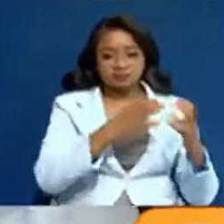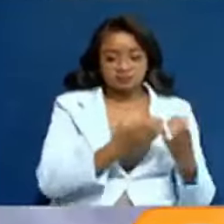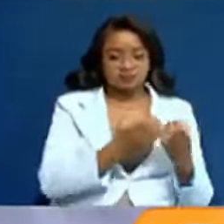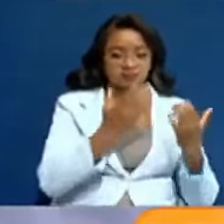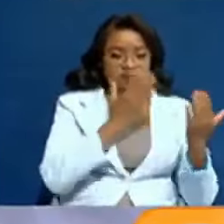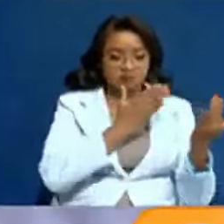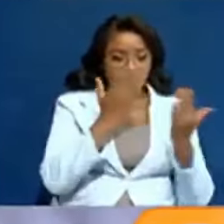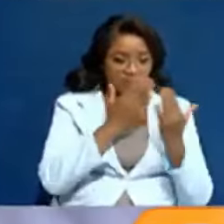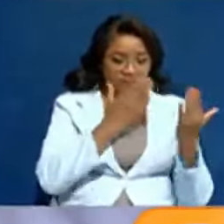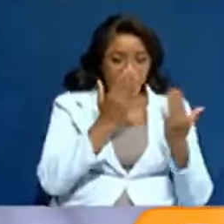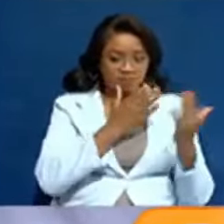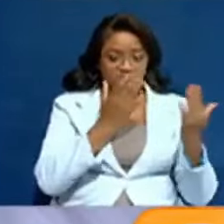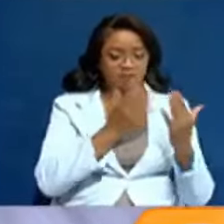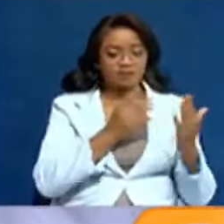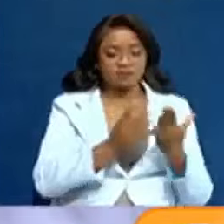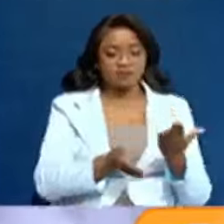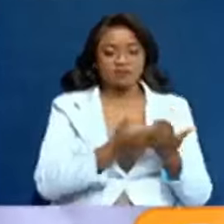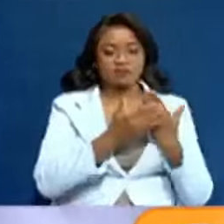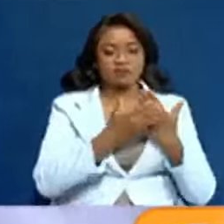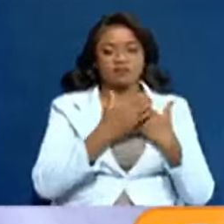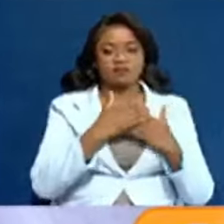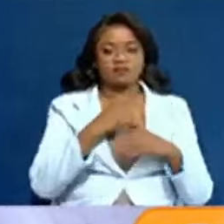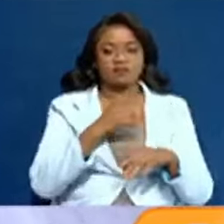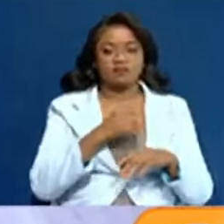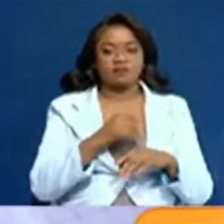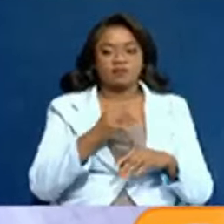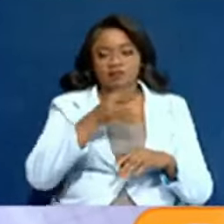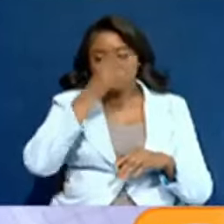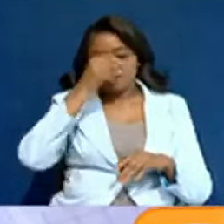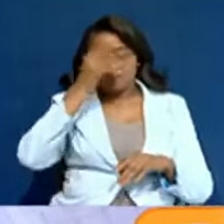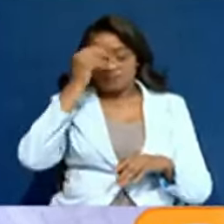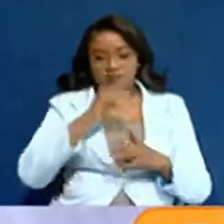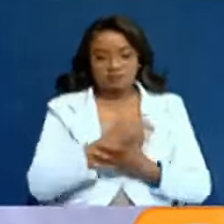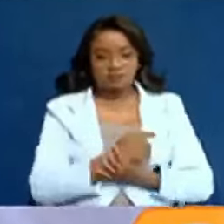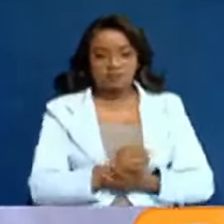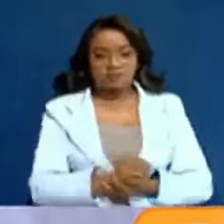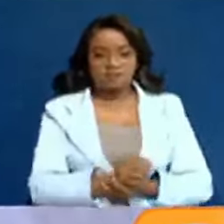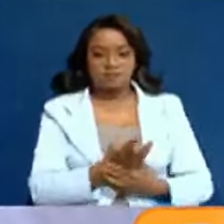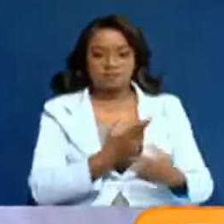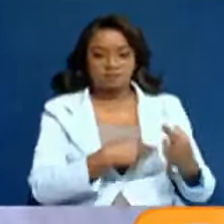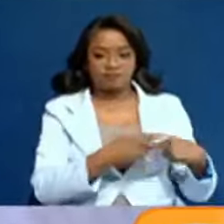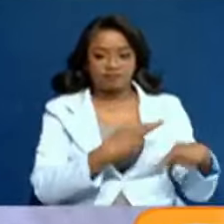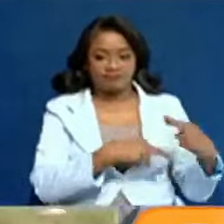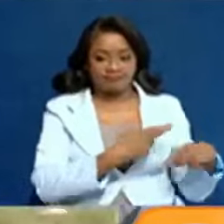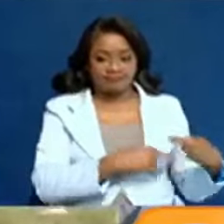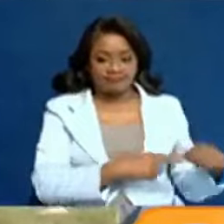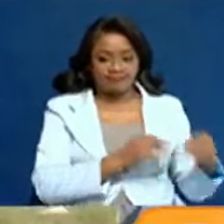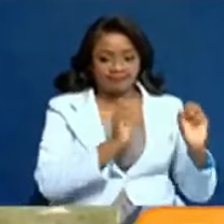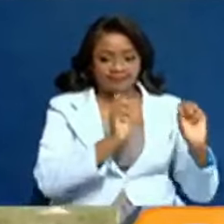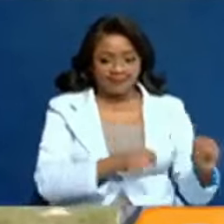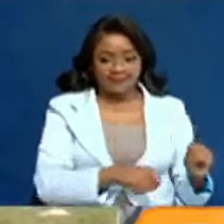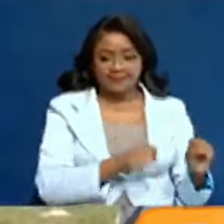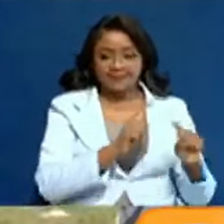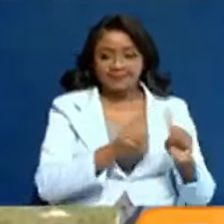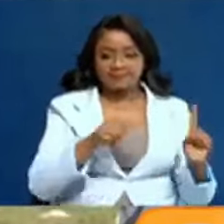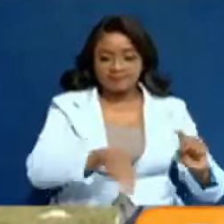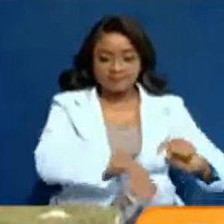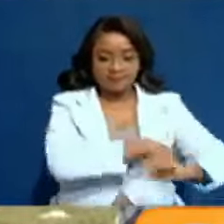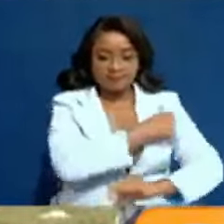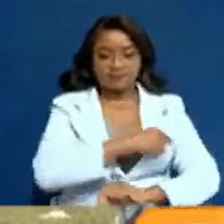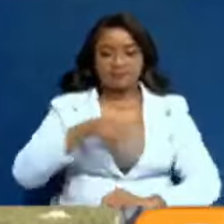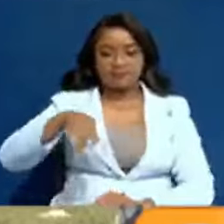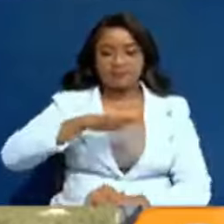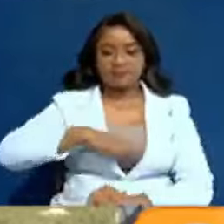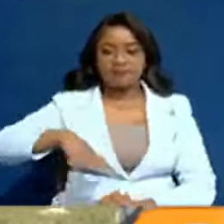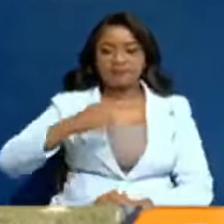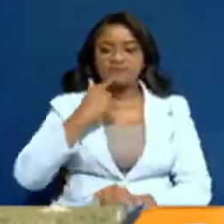holiday tuition to compensate for the time lost during the second term. According to the area chief, more than